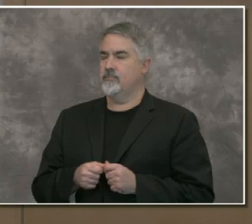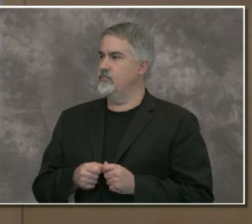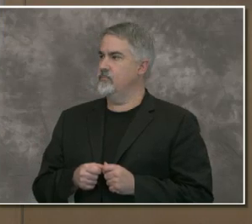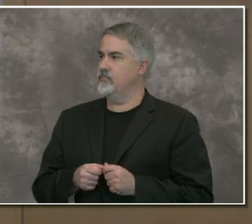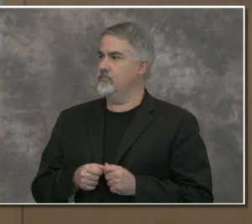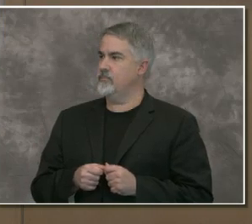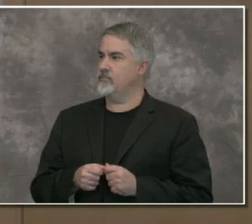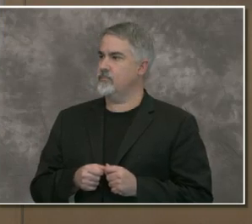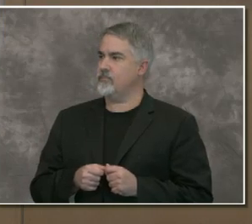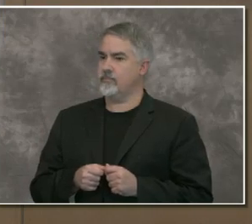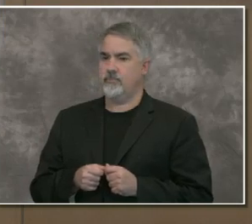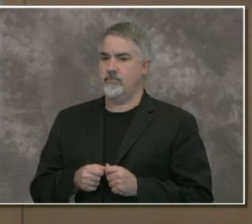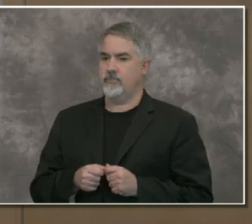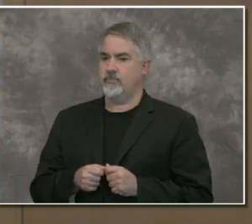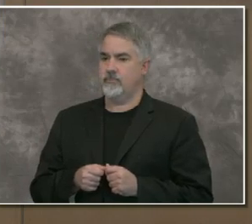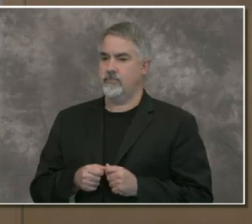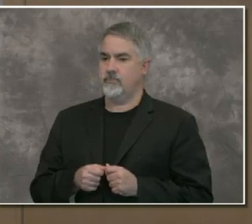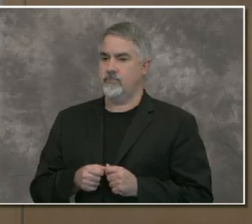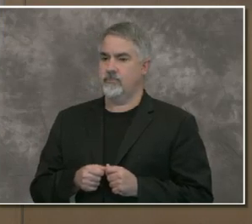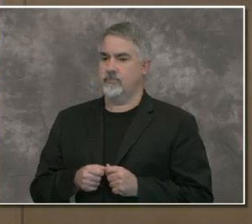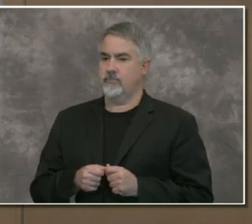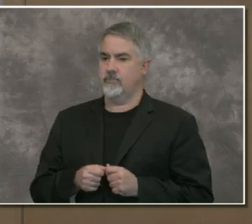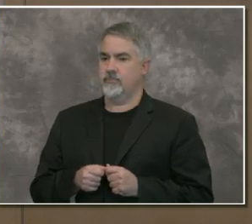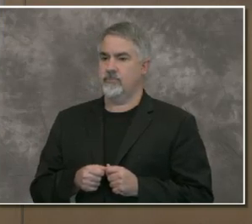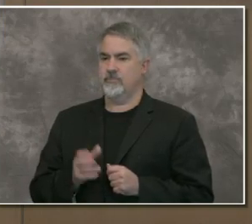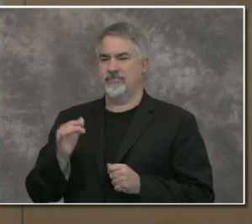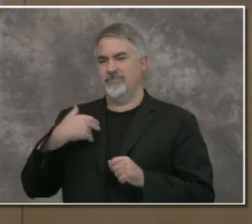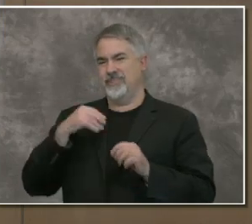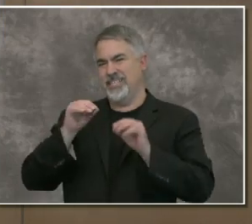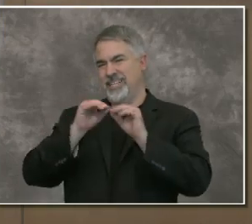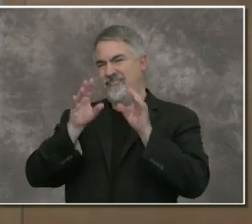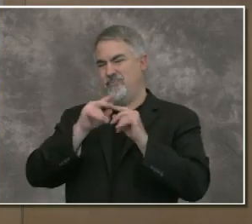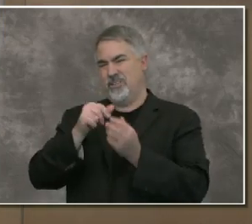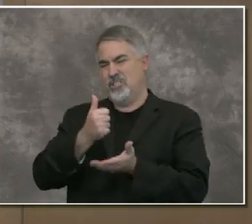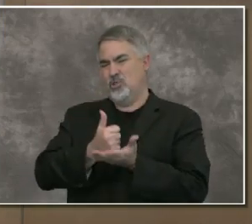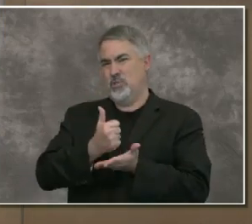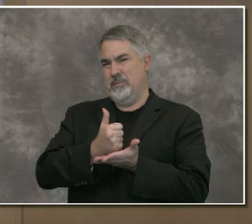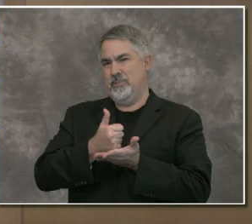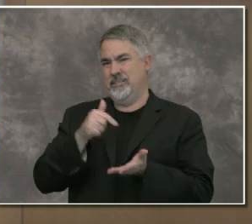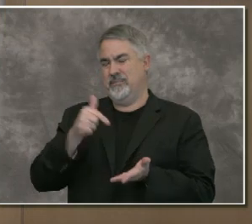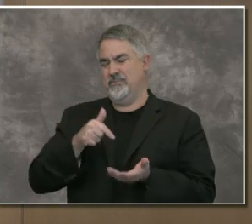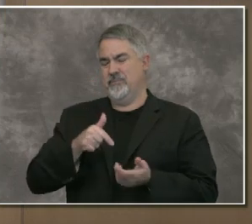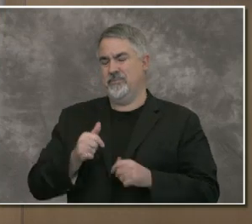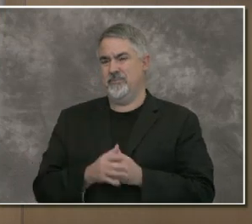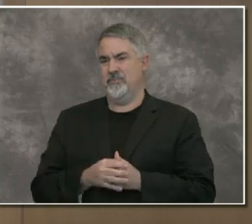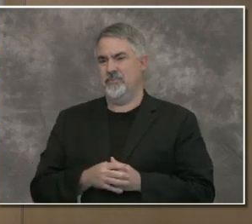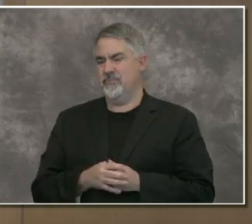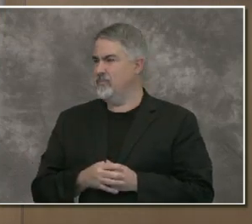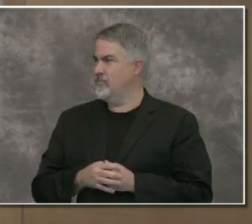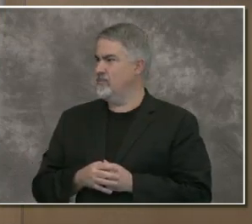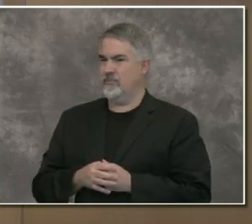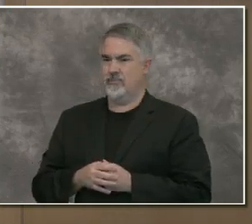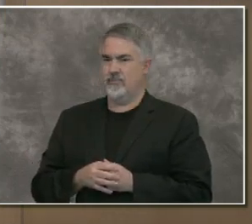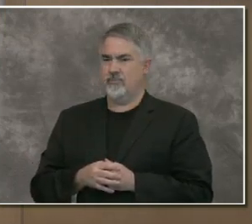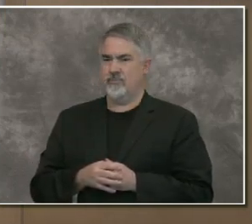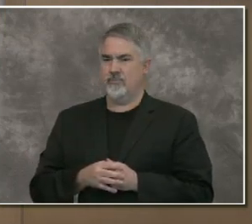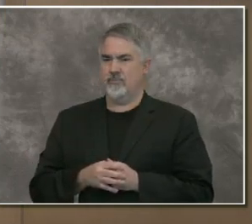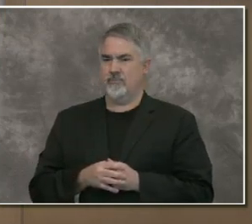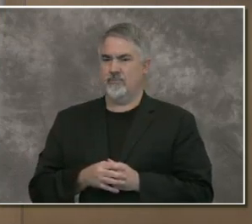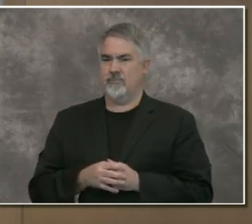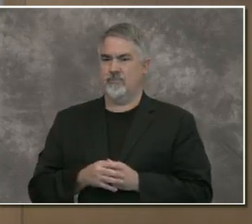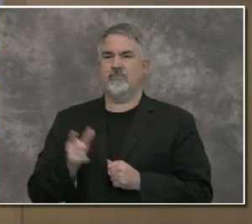some clarification on treatment. The question is from Carlo at Channel